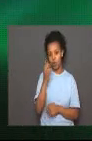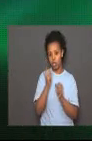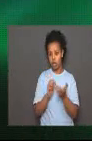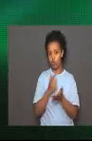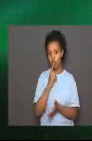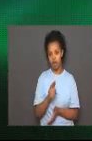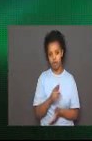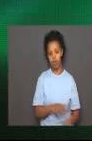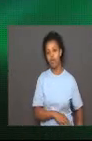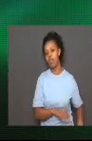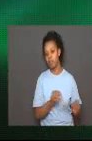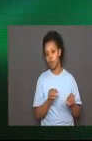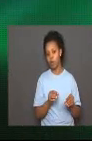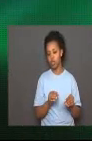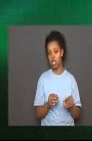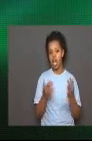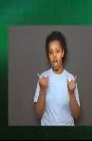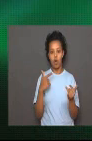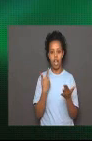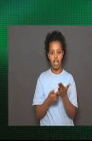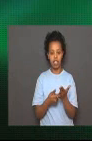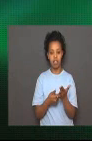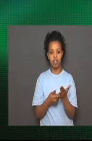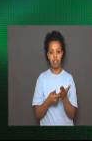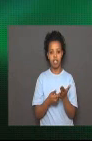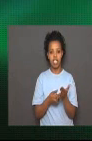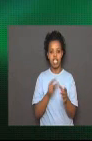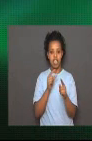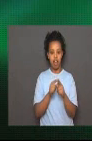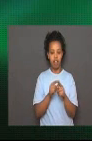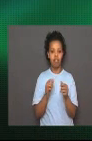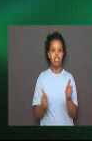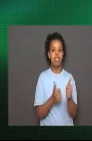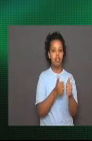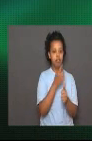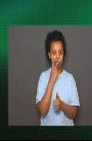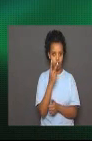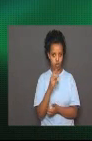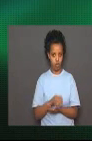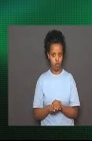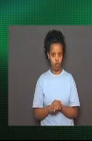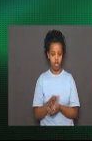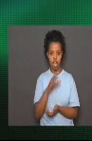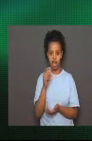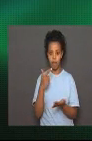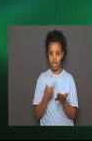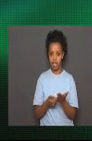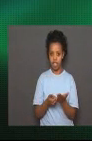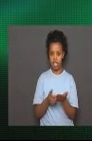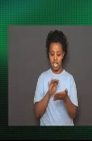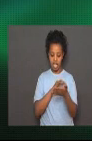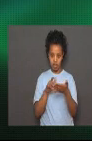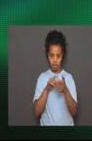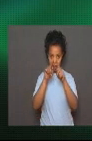Students, look at this sequence of letters. If we give this a reading frame